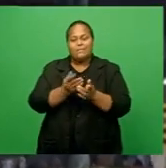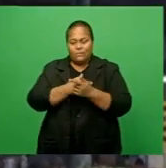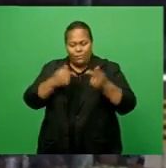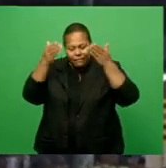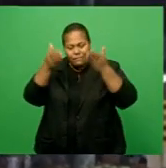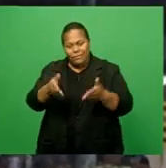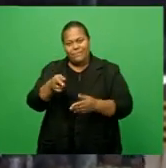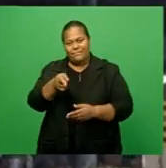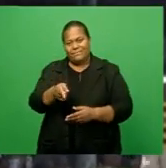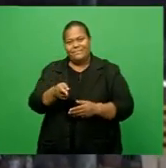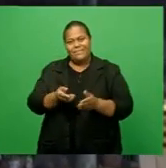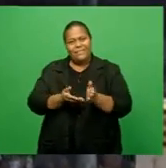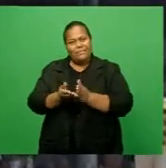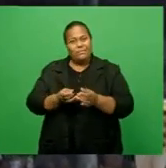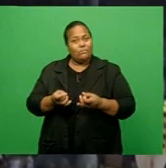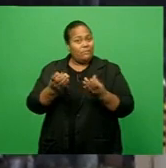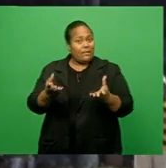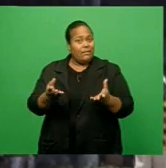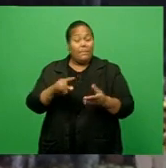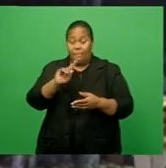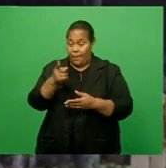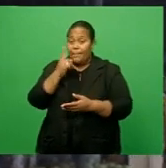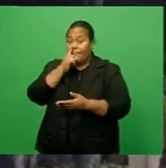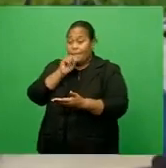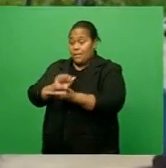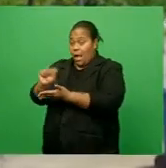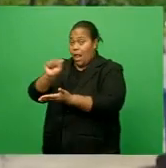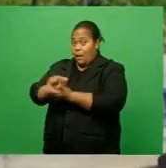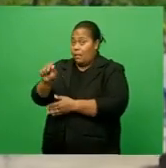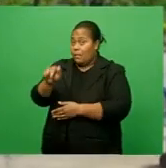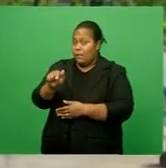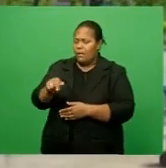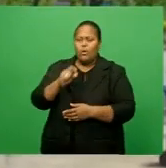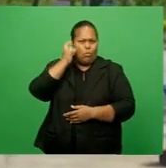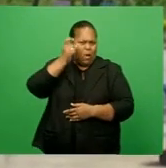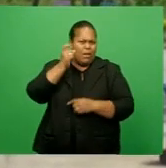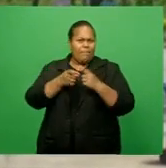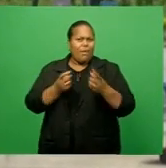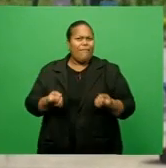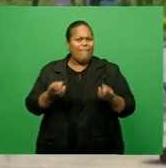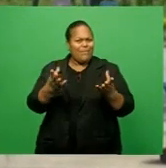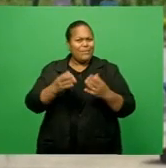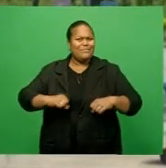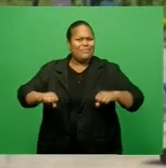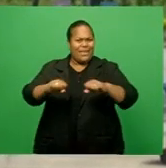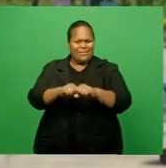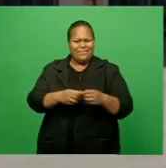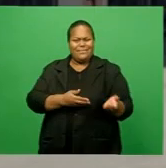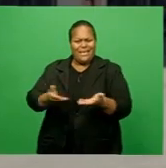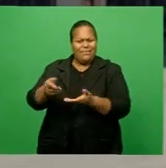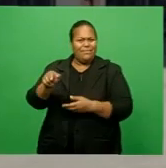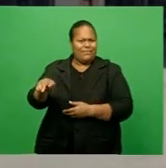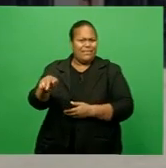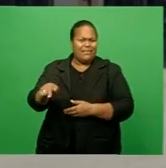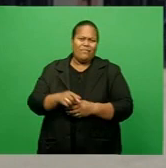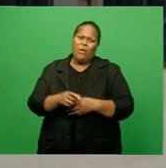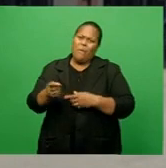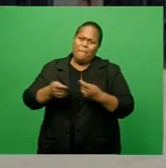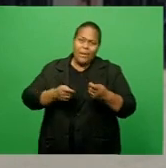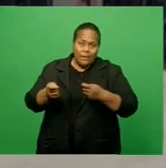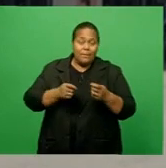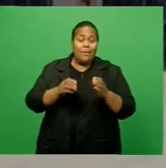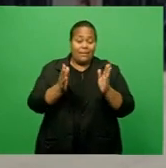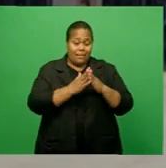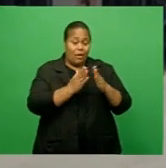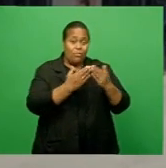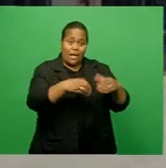Kumar adds vendors have also raised concerns regarding the availability of space in the market, and the town council is working on another commercial project